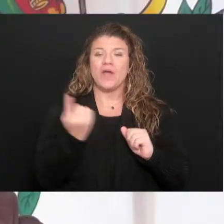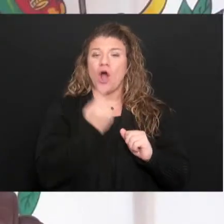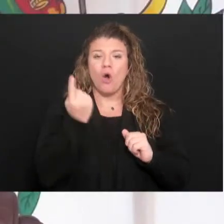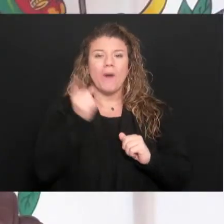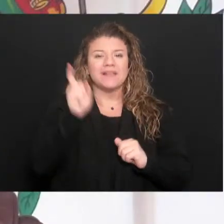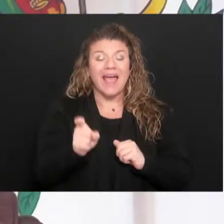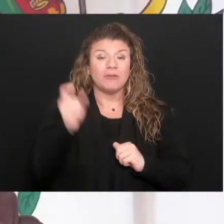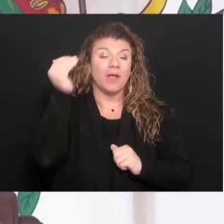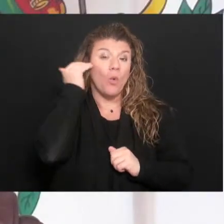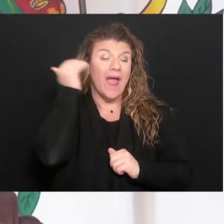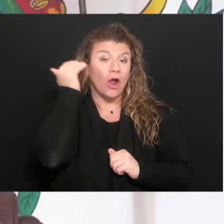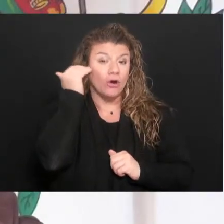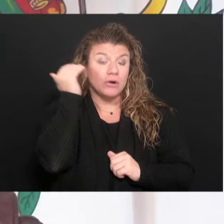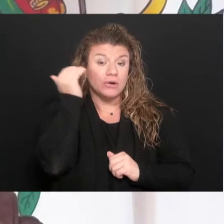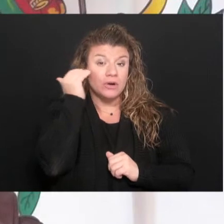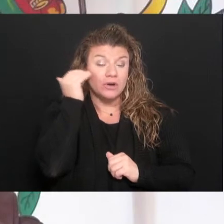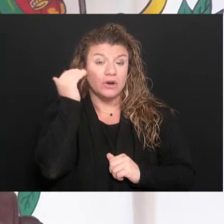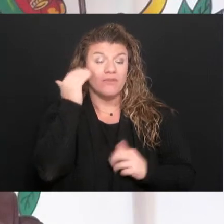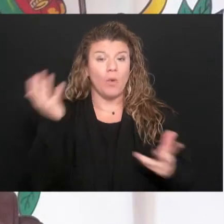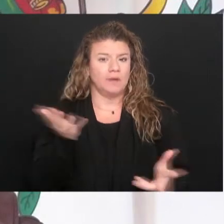of just this. I mean,